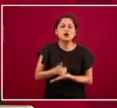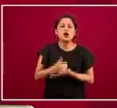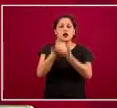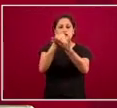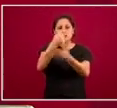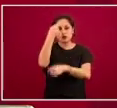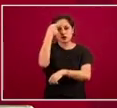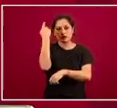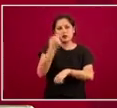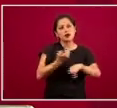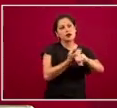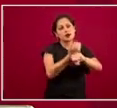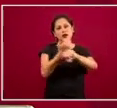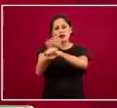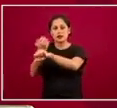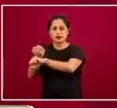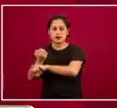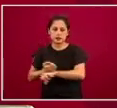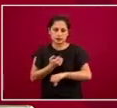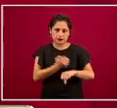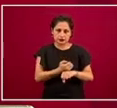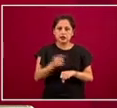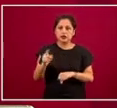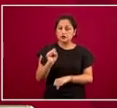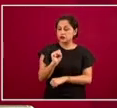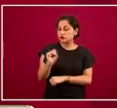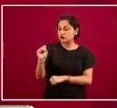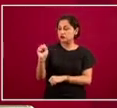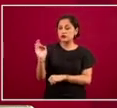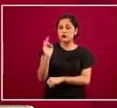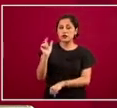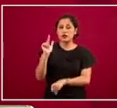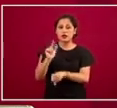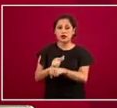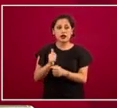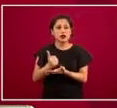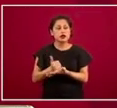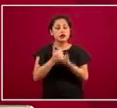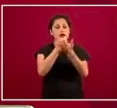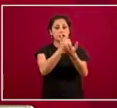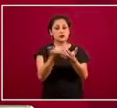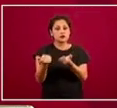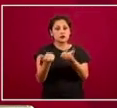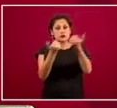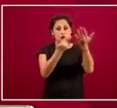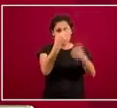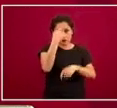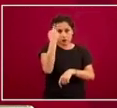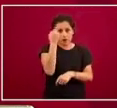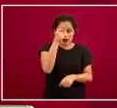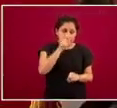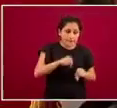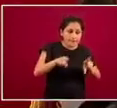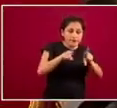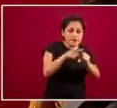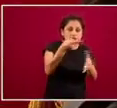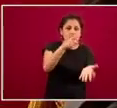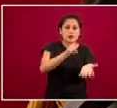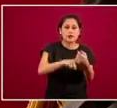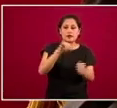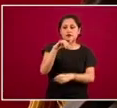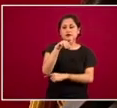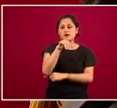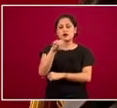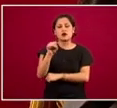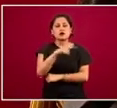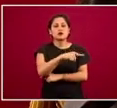about to reach an agreement and sign an agreement that will allow for the states,